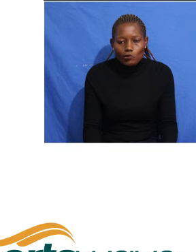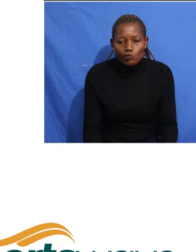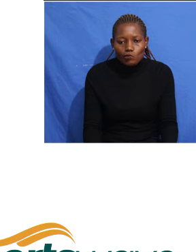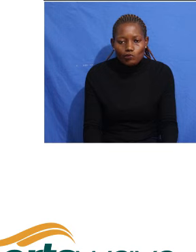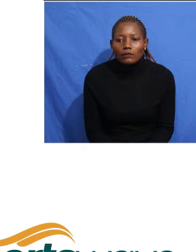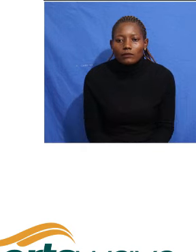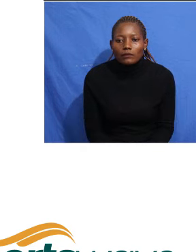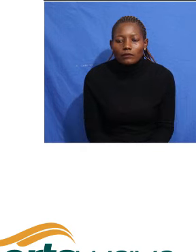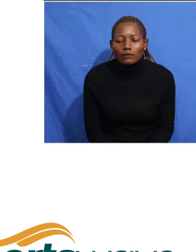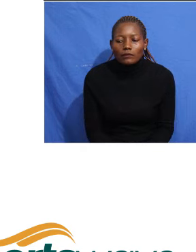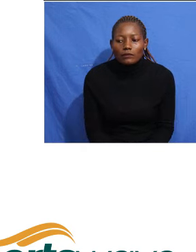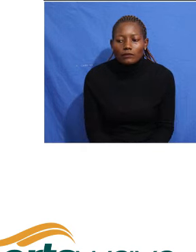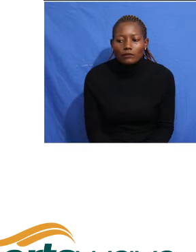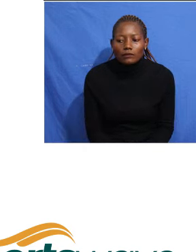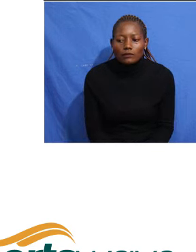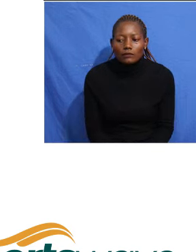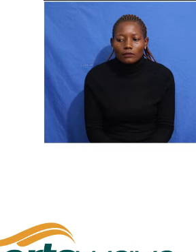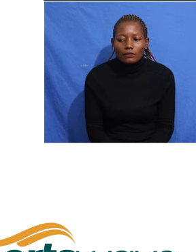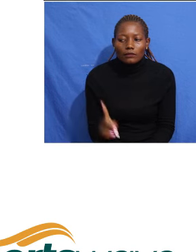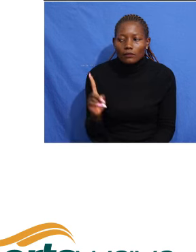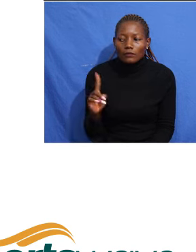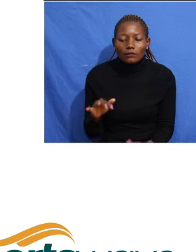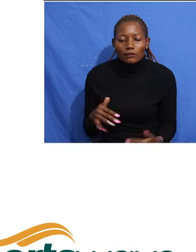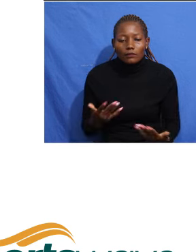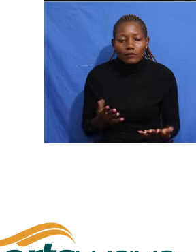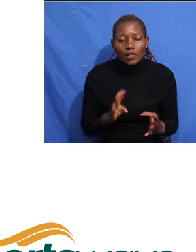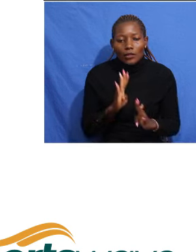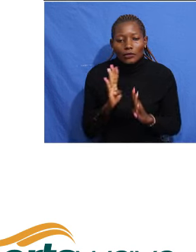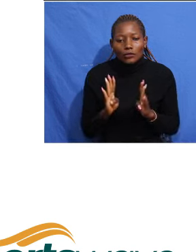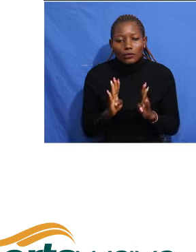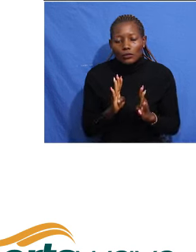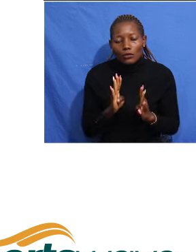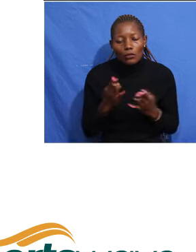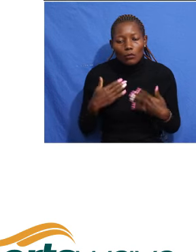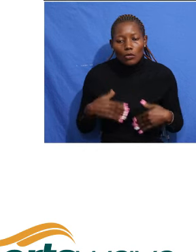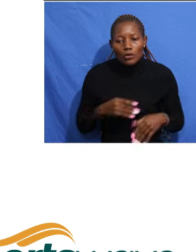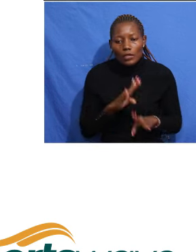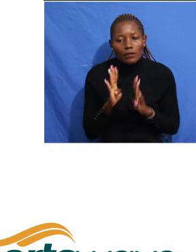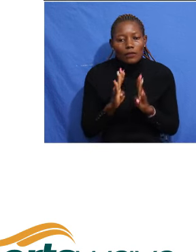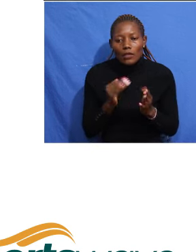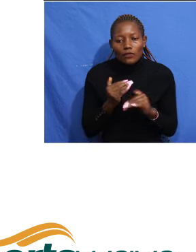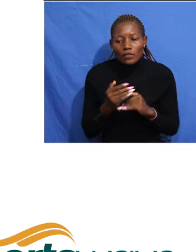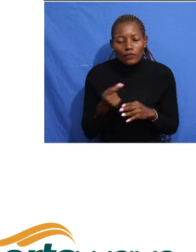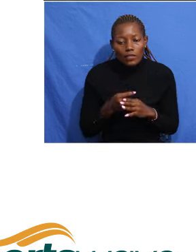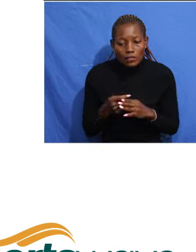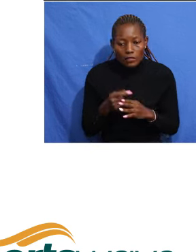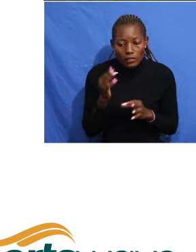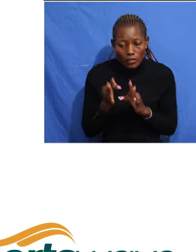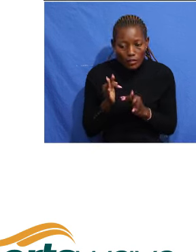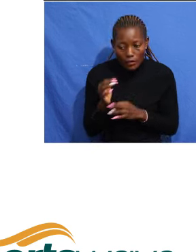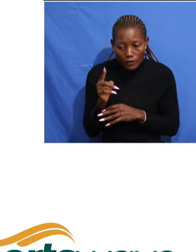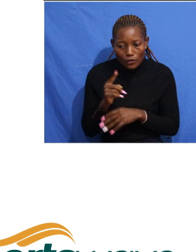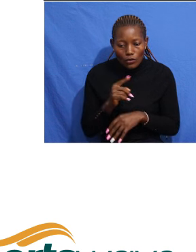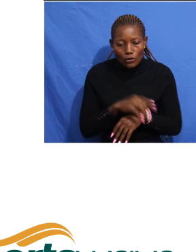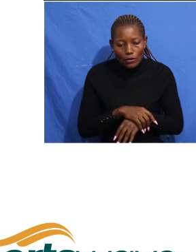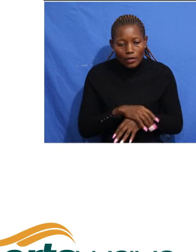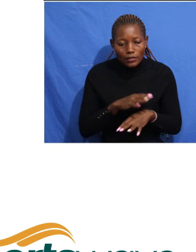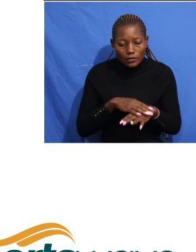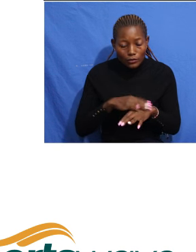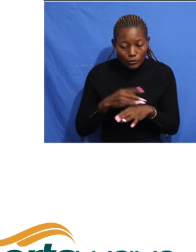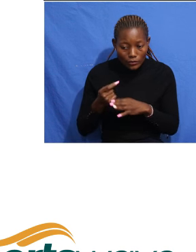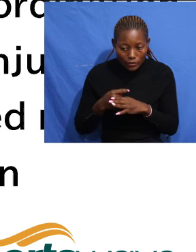Any problem? So this is how your body reacts after the training. So if you get a good training